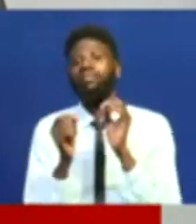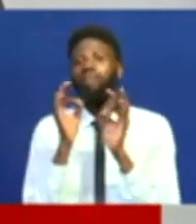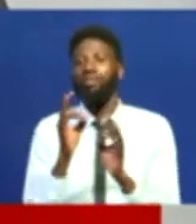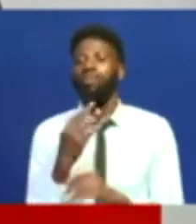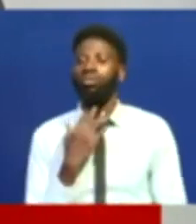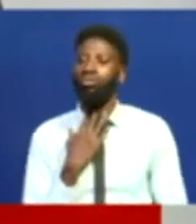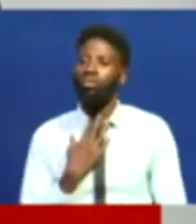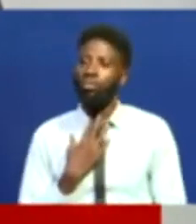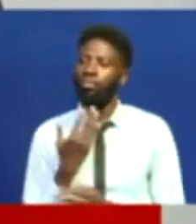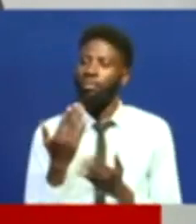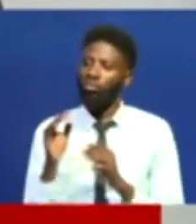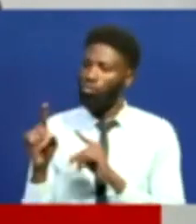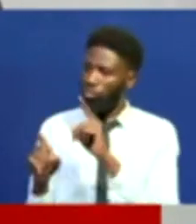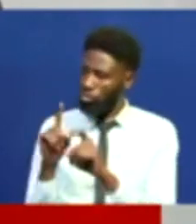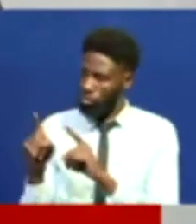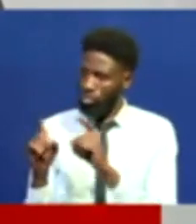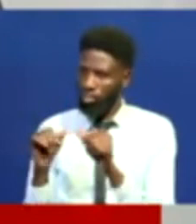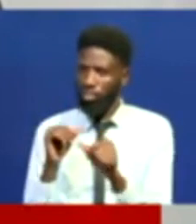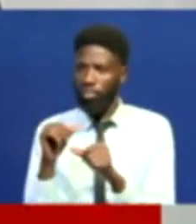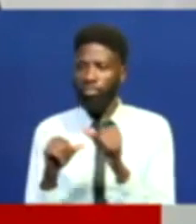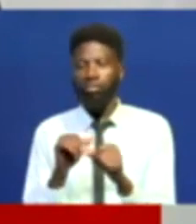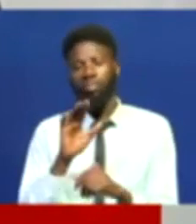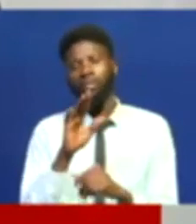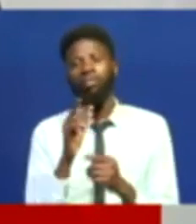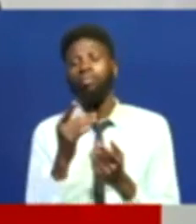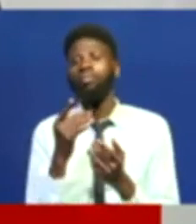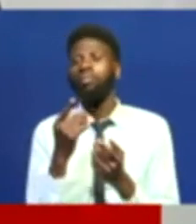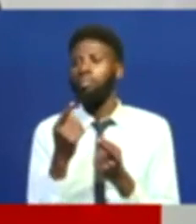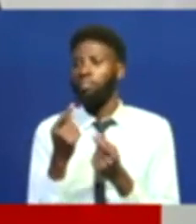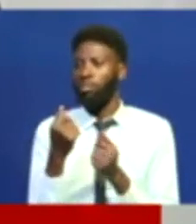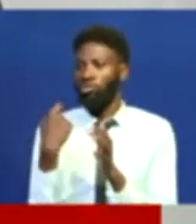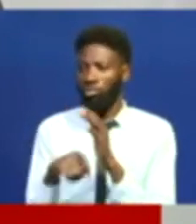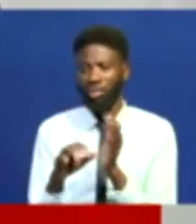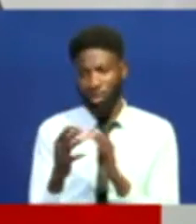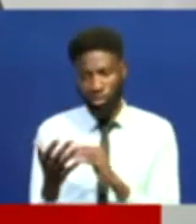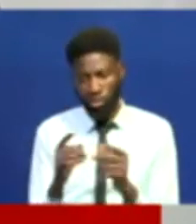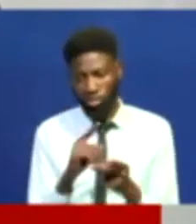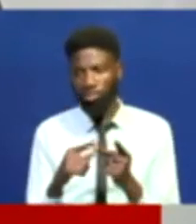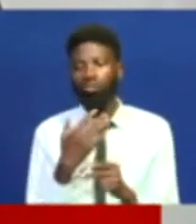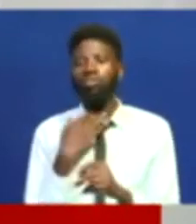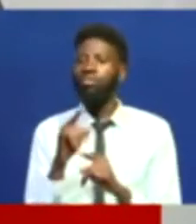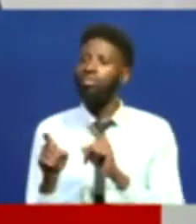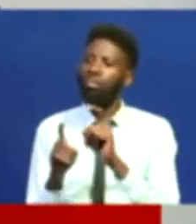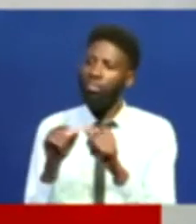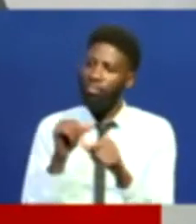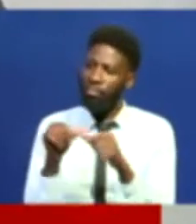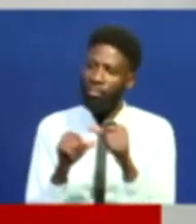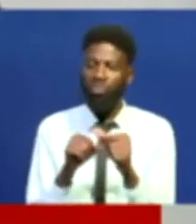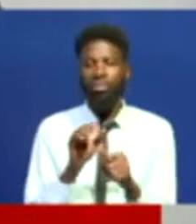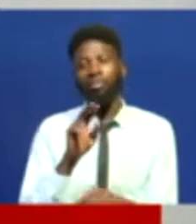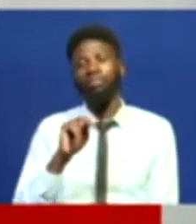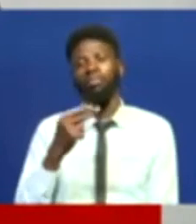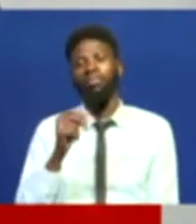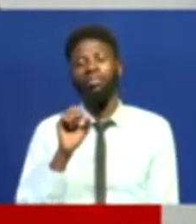to query about your returns, or you want to, you know, query about a status of your